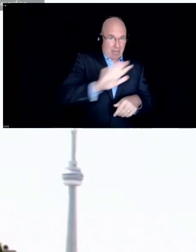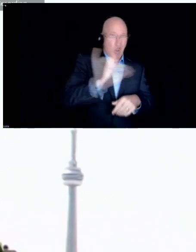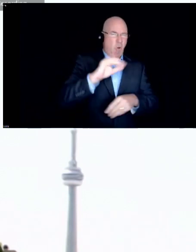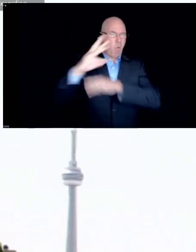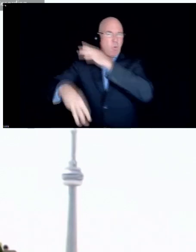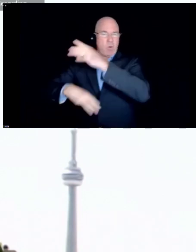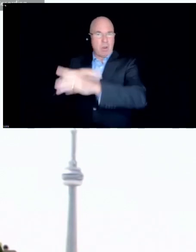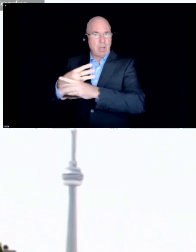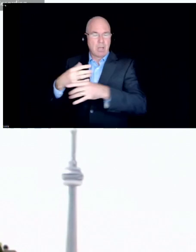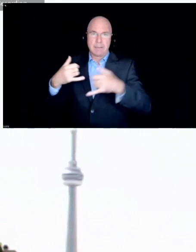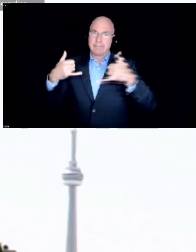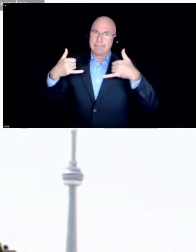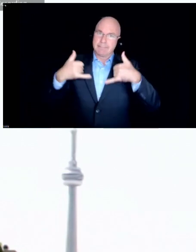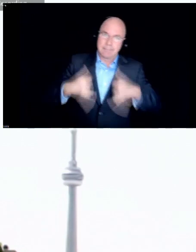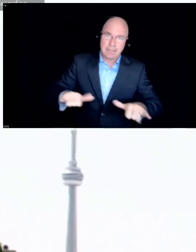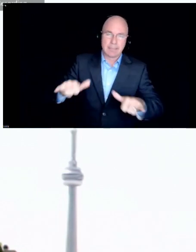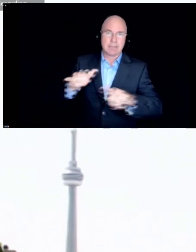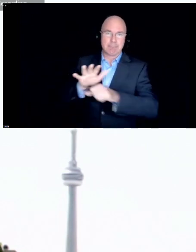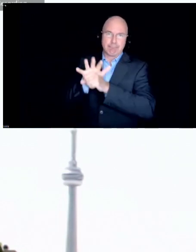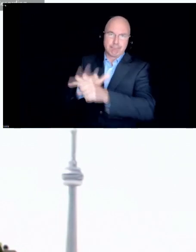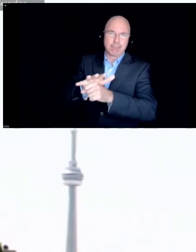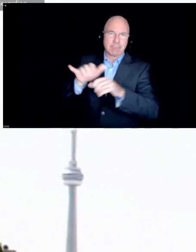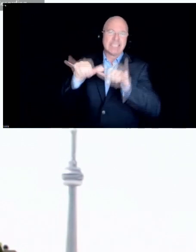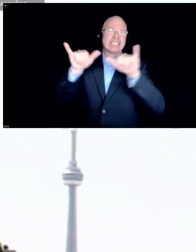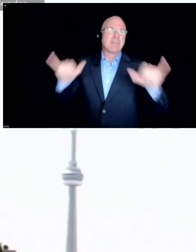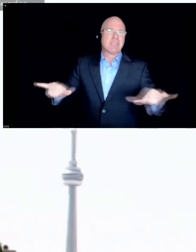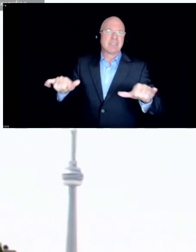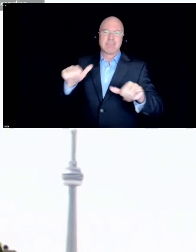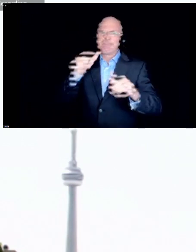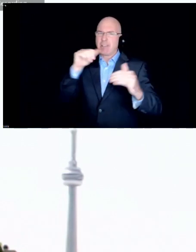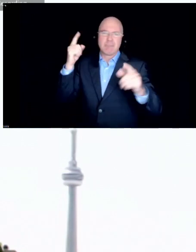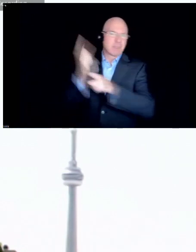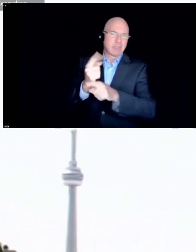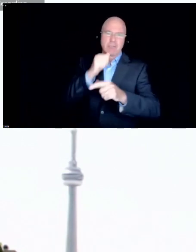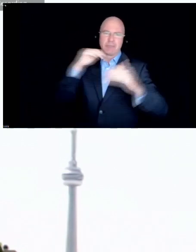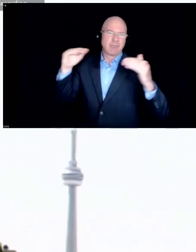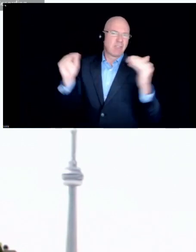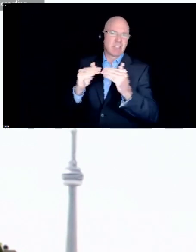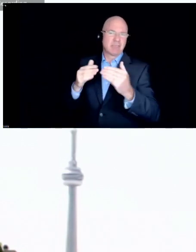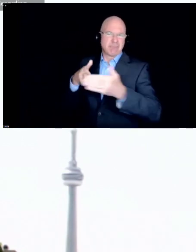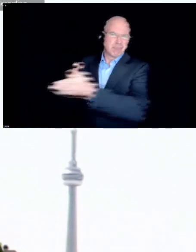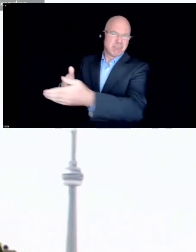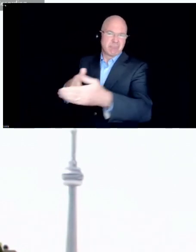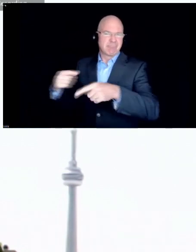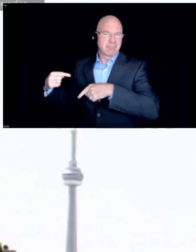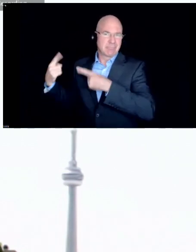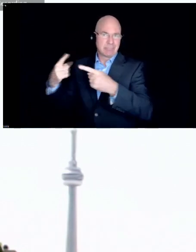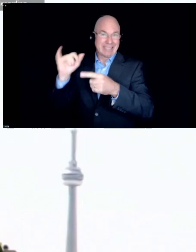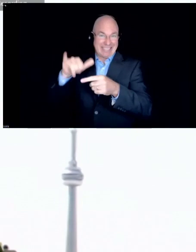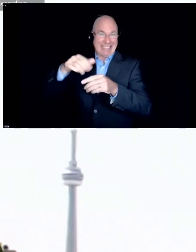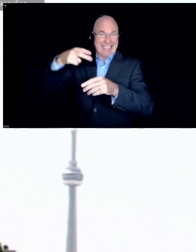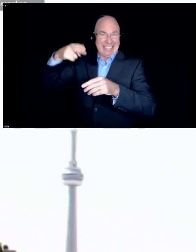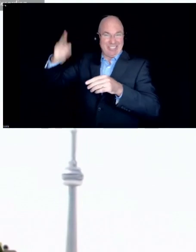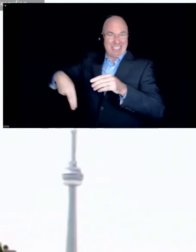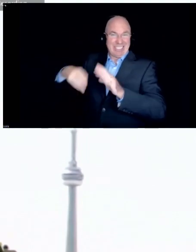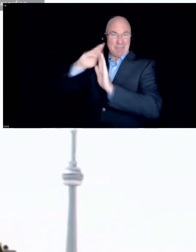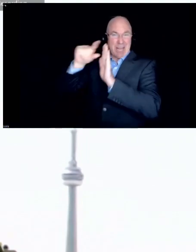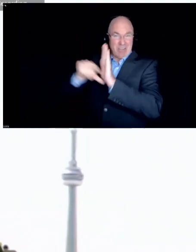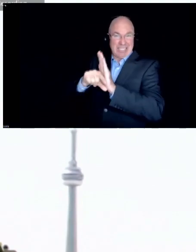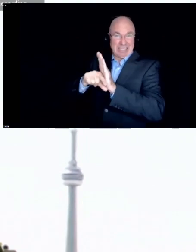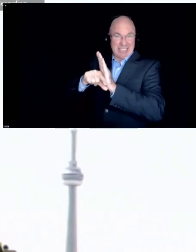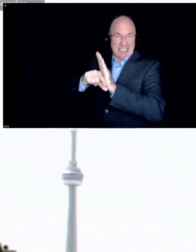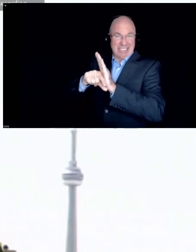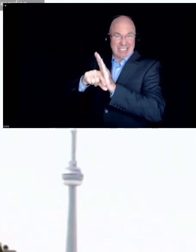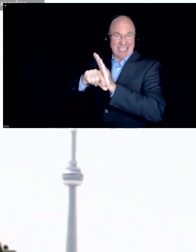to be subjected to systemic injustices. It is against this troubling background that I'm pleased to